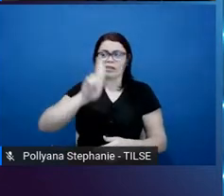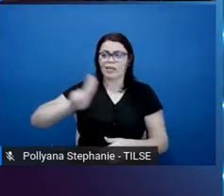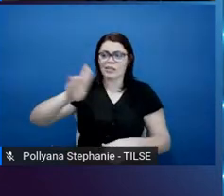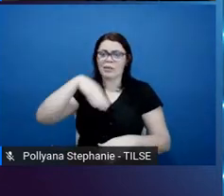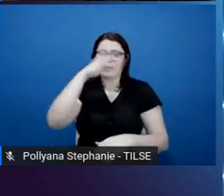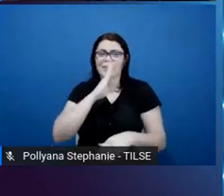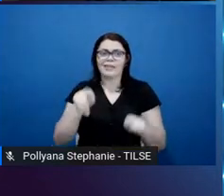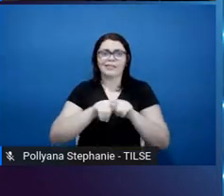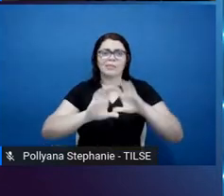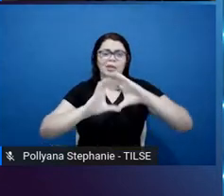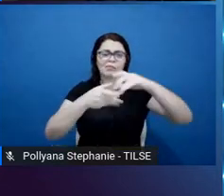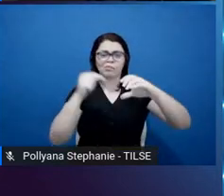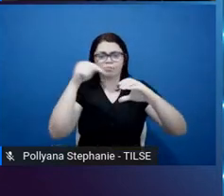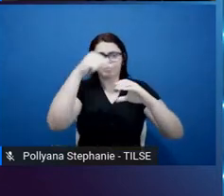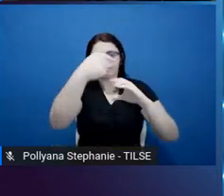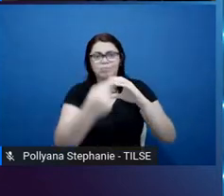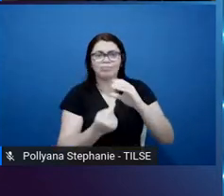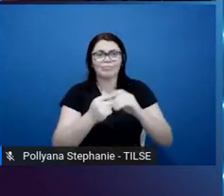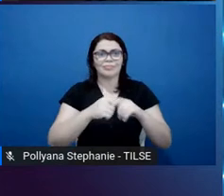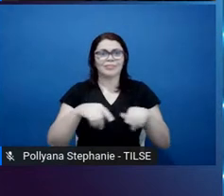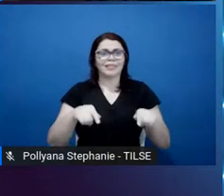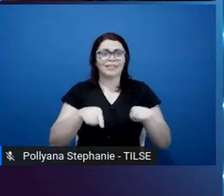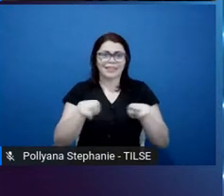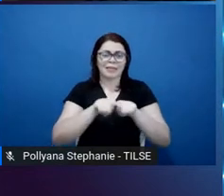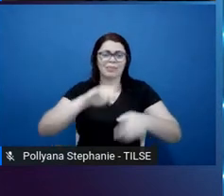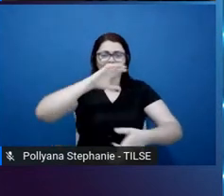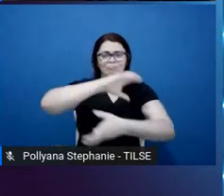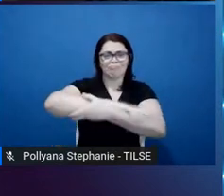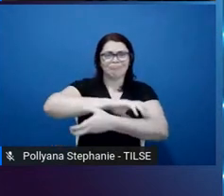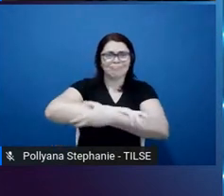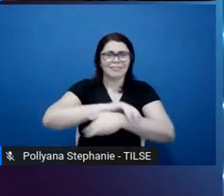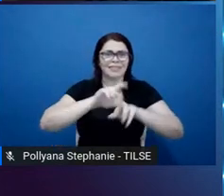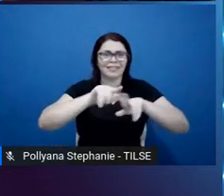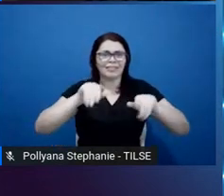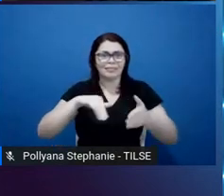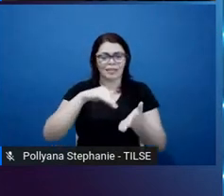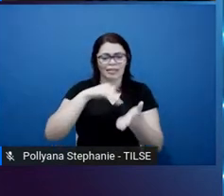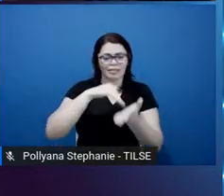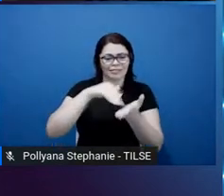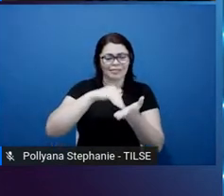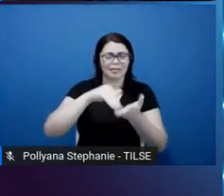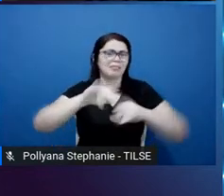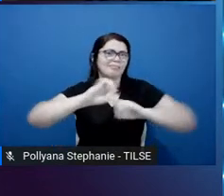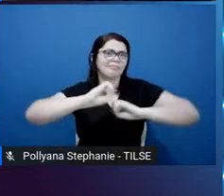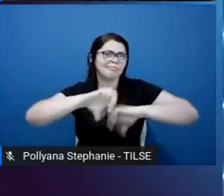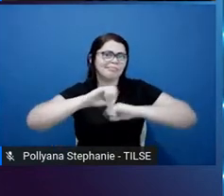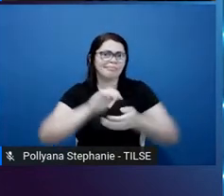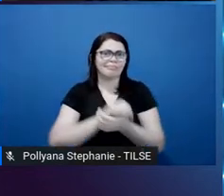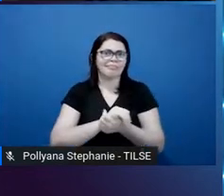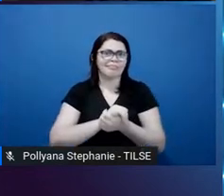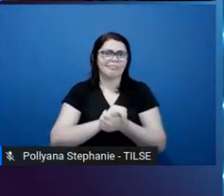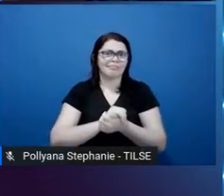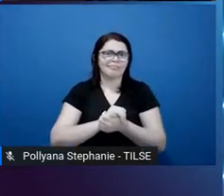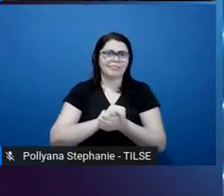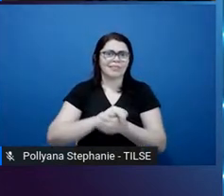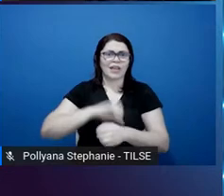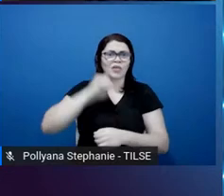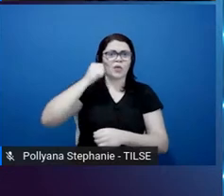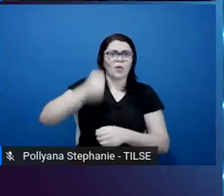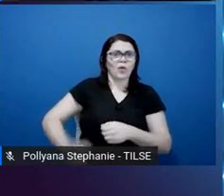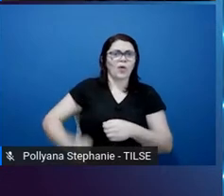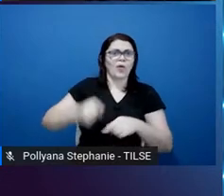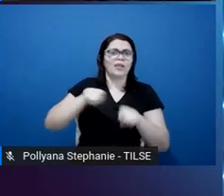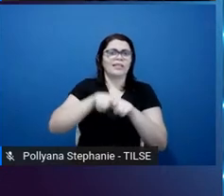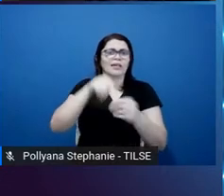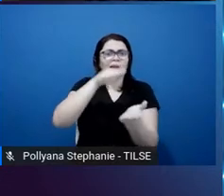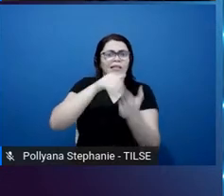world, together with many other partners, including Secretariat of Education, consulates, and publishers, just